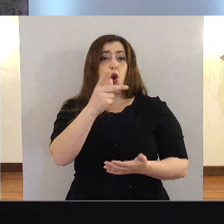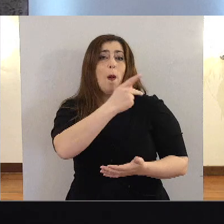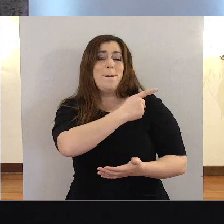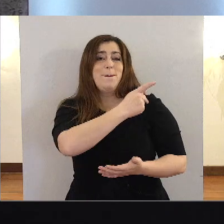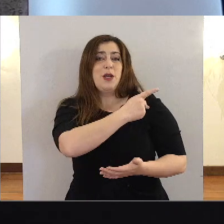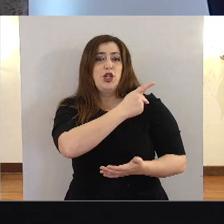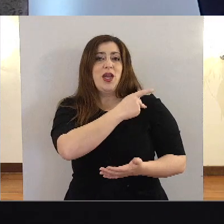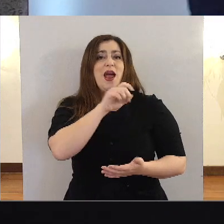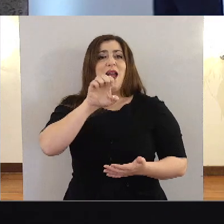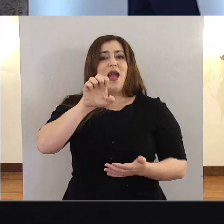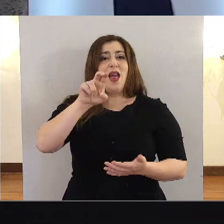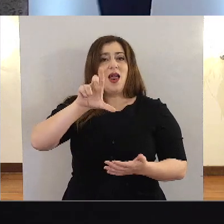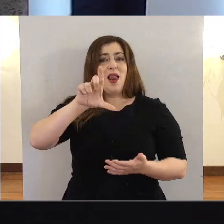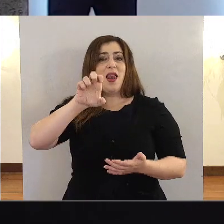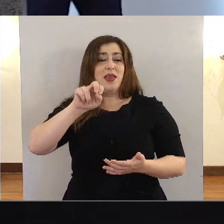Elena Dalli.